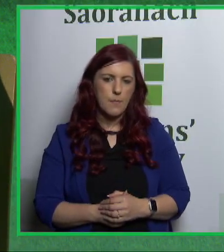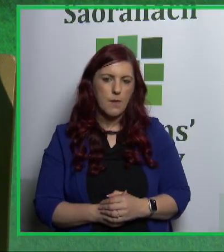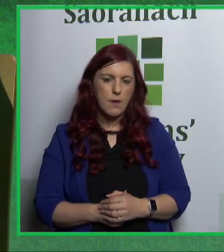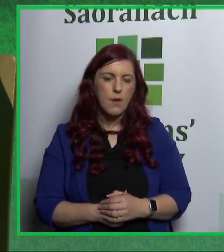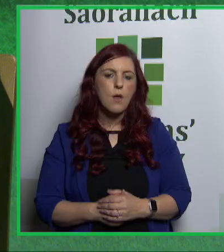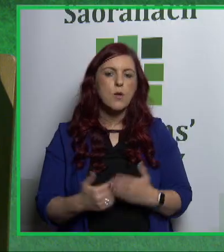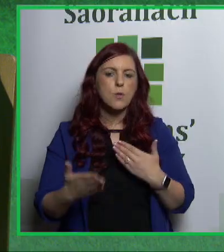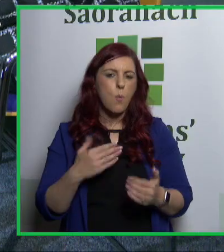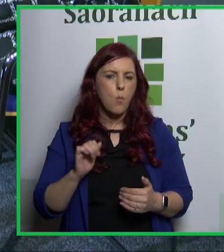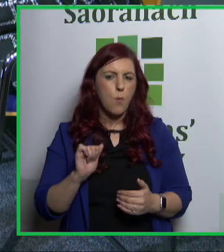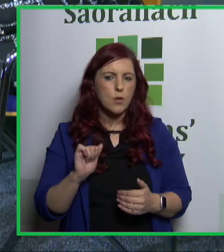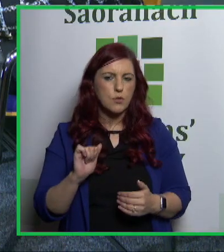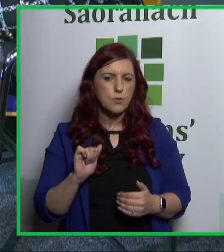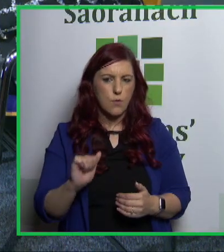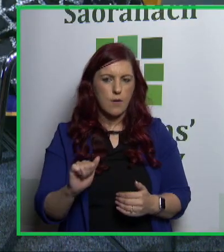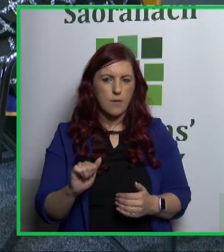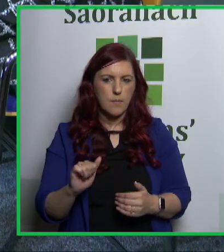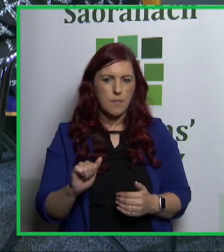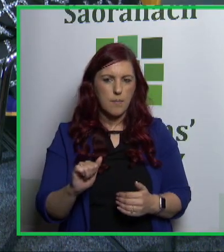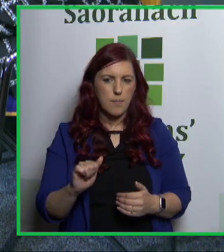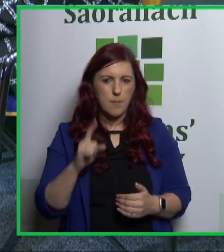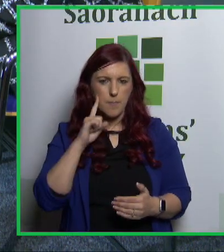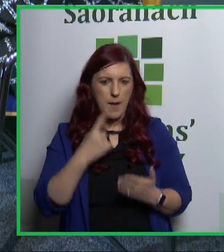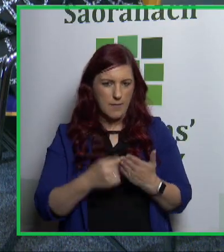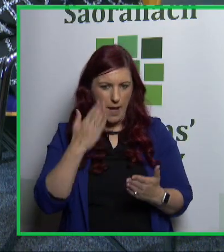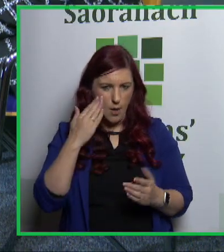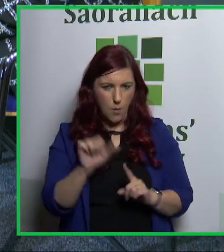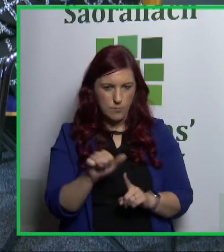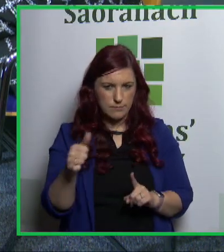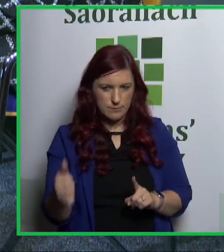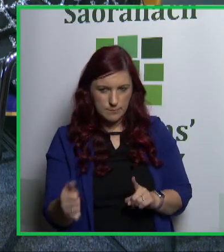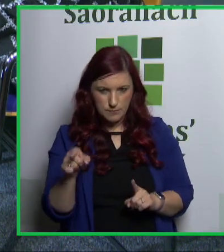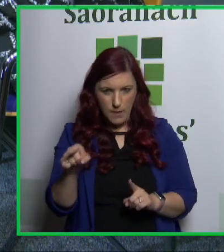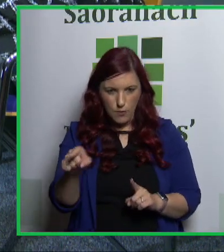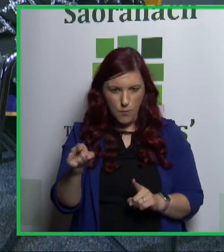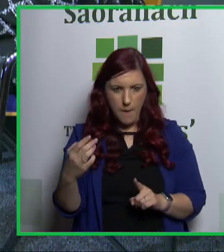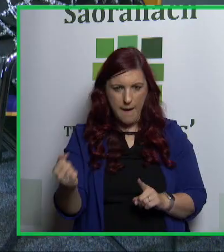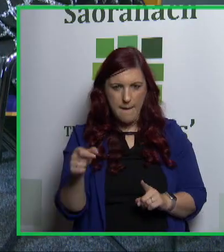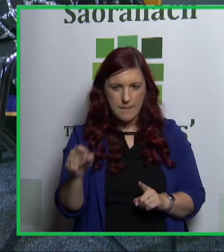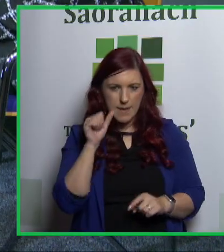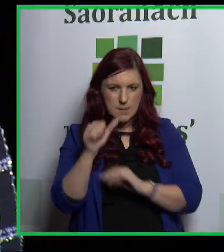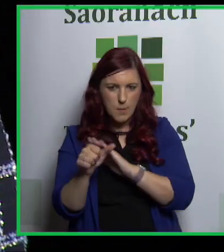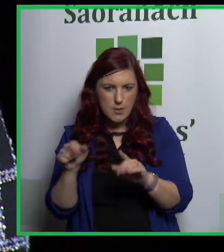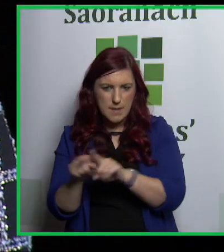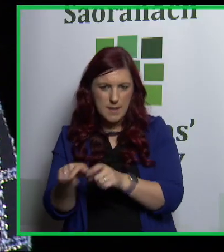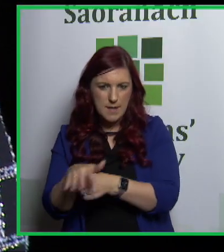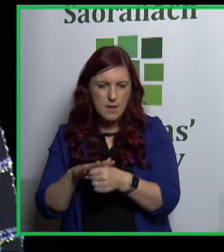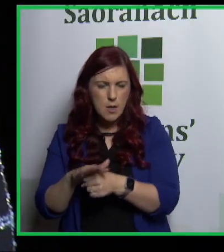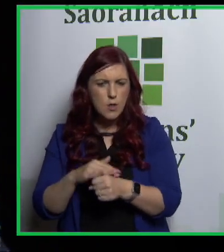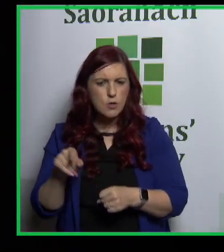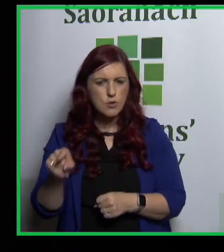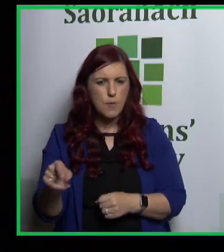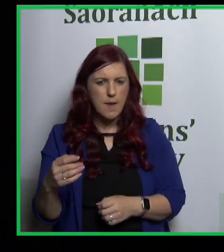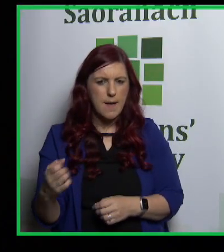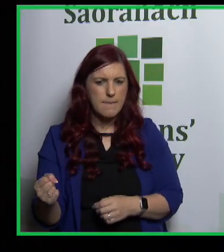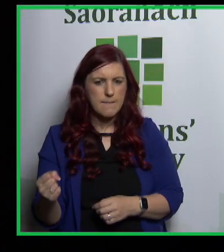all need, because Shannon also came through your recovery and treatment and is now helping people in our community. Fionn